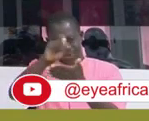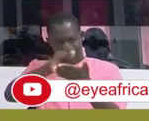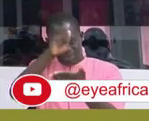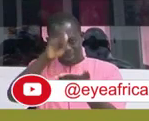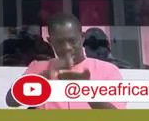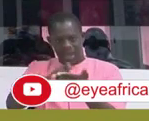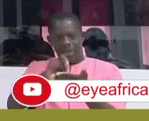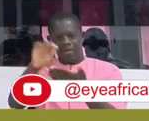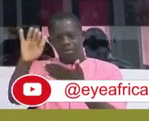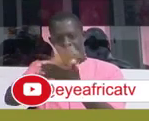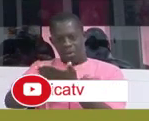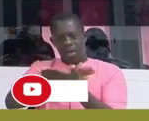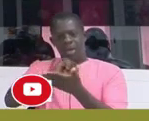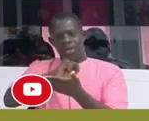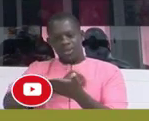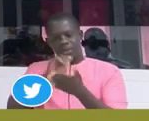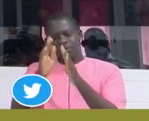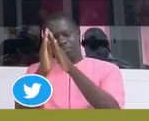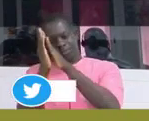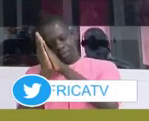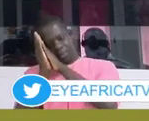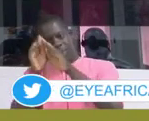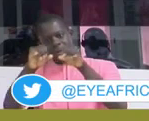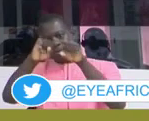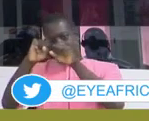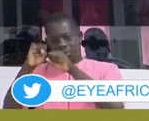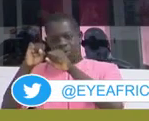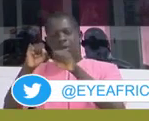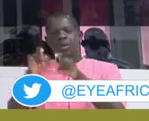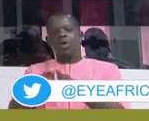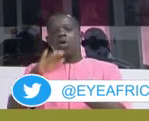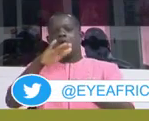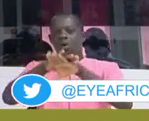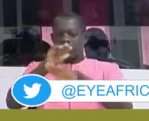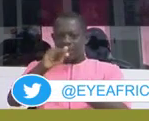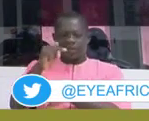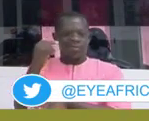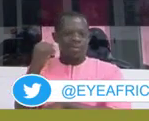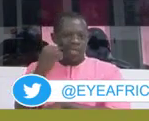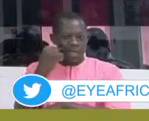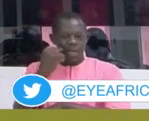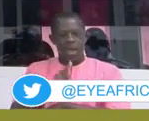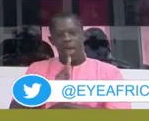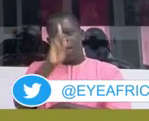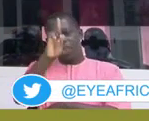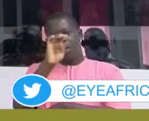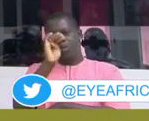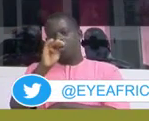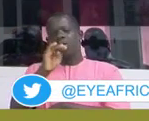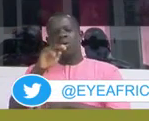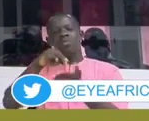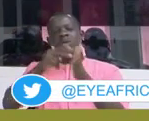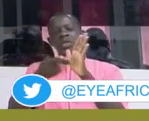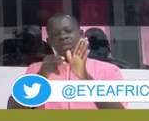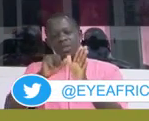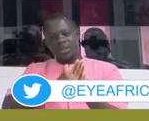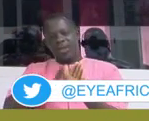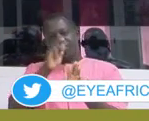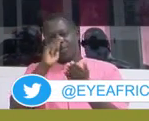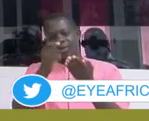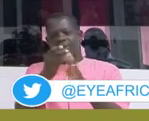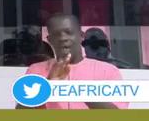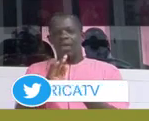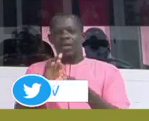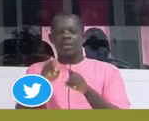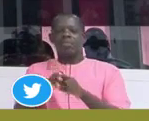where he signed those that document that paper and lie down. That was the day that God called him.